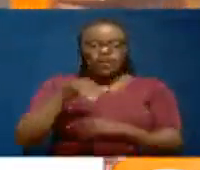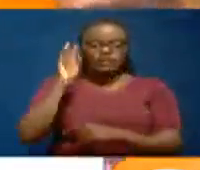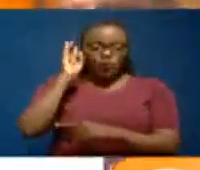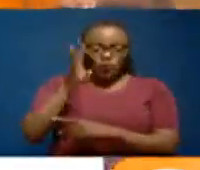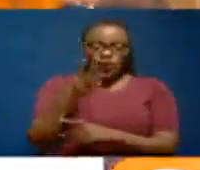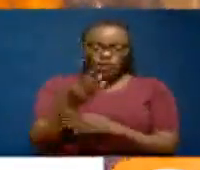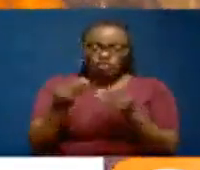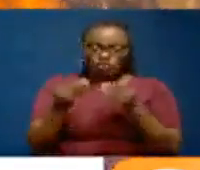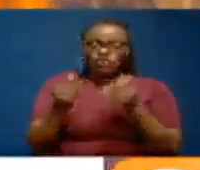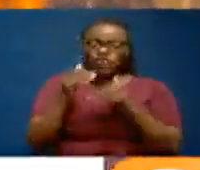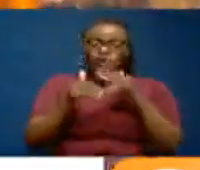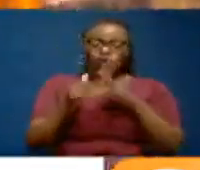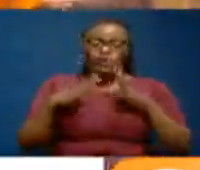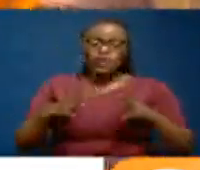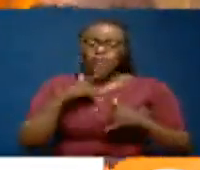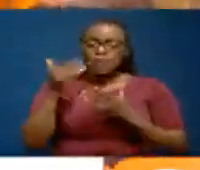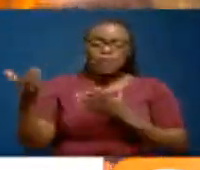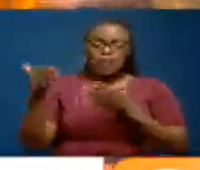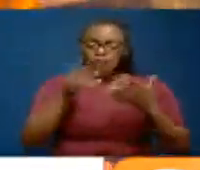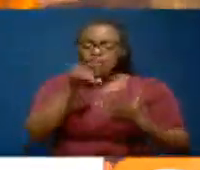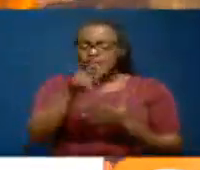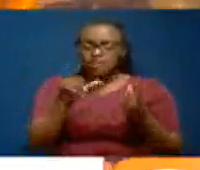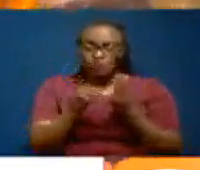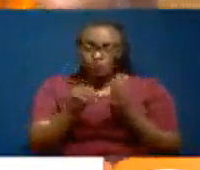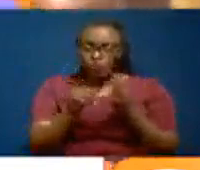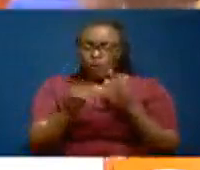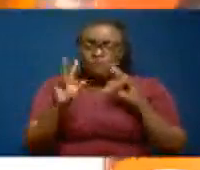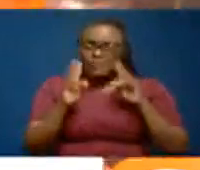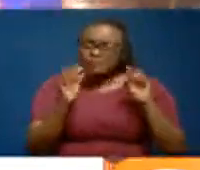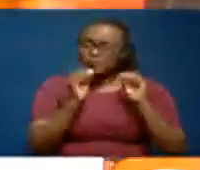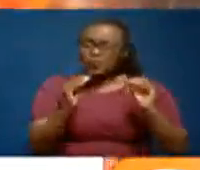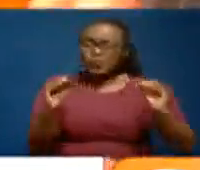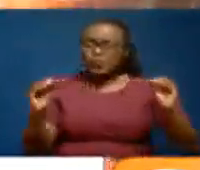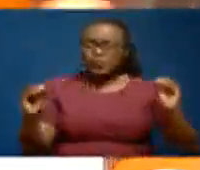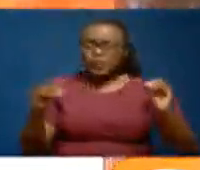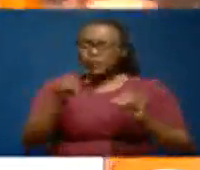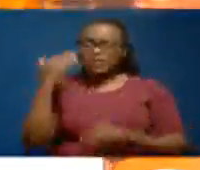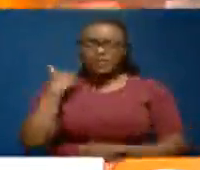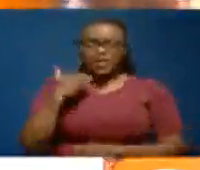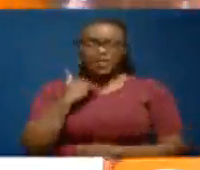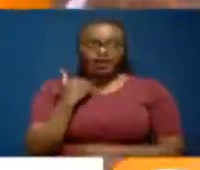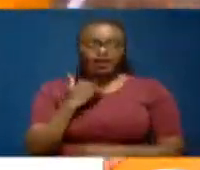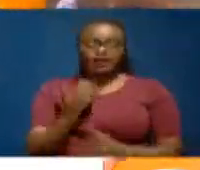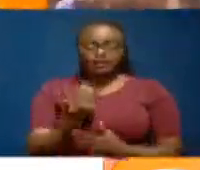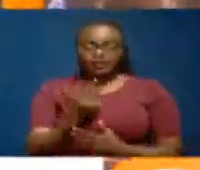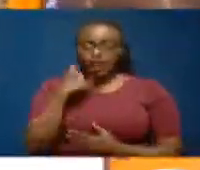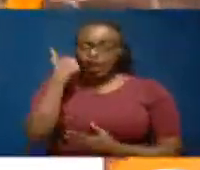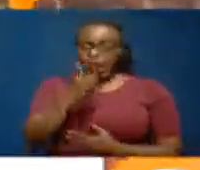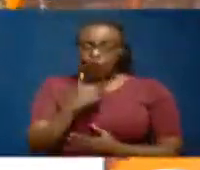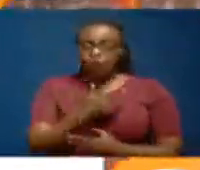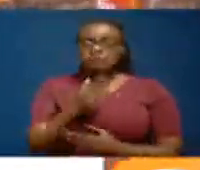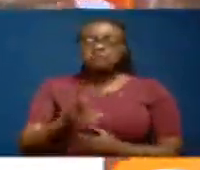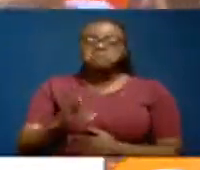tutaangaliana wale ambao wanaleta ili msukosuko hapa, wale majangili ambao wanatembea